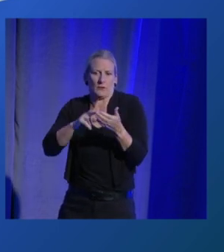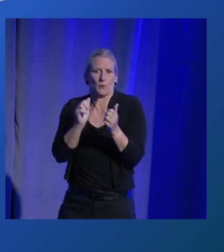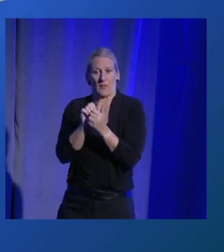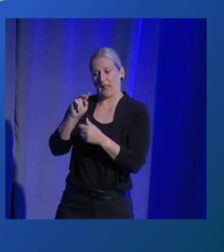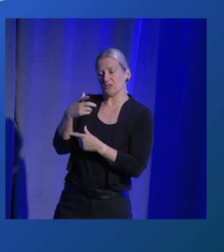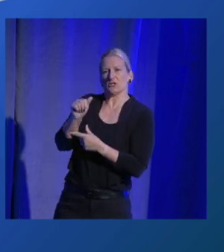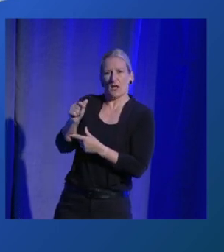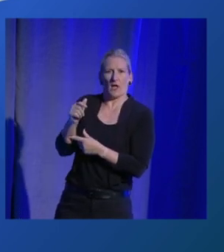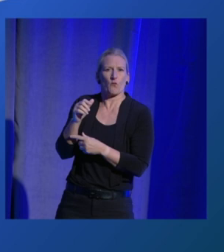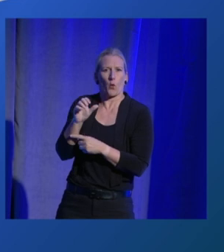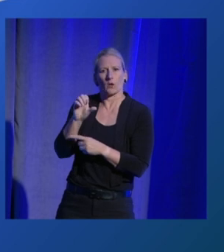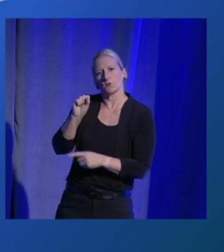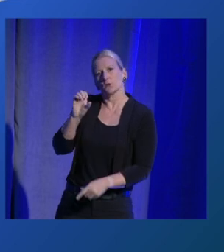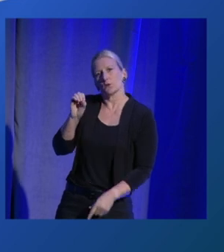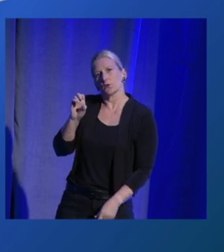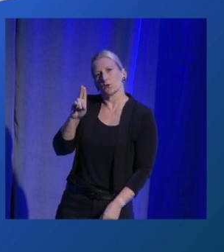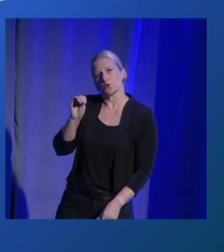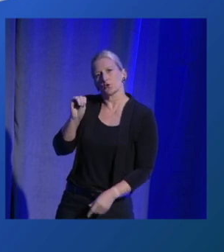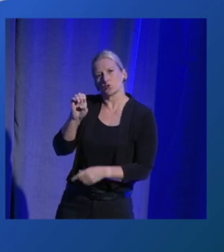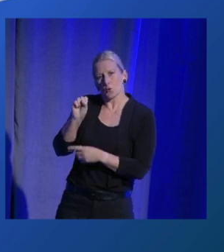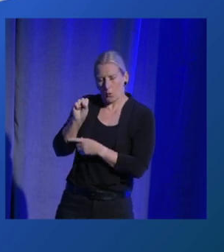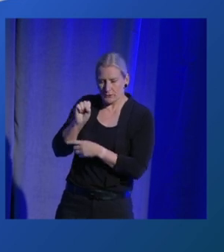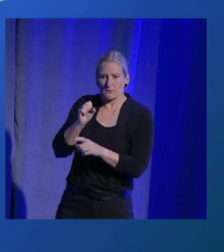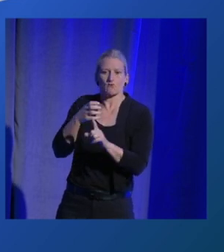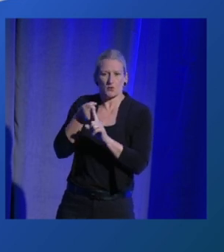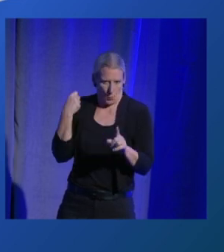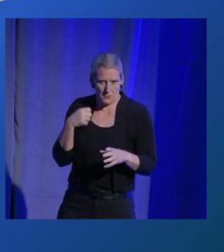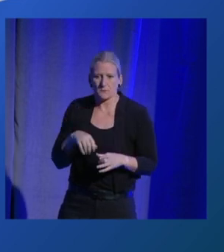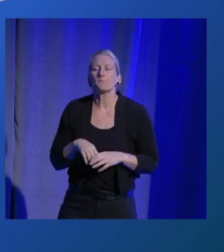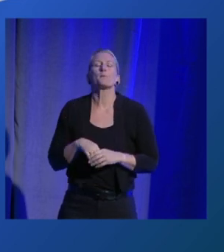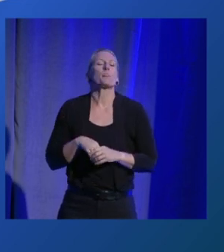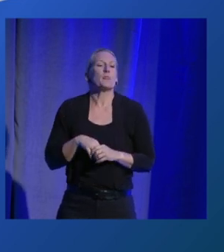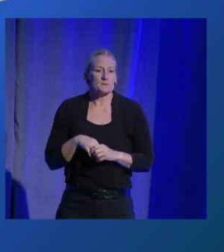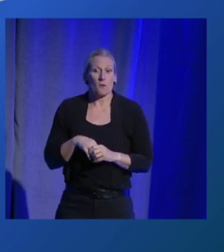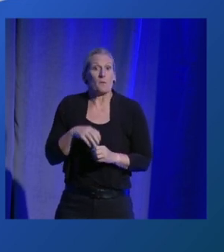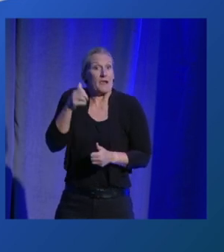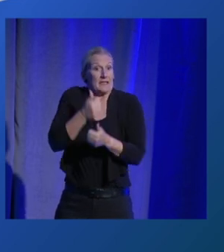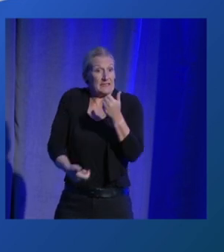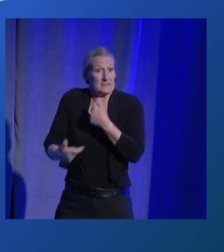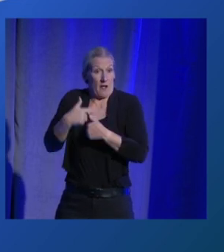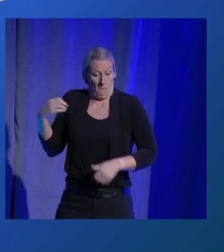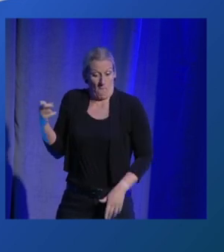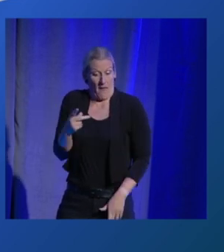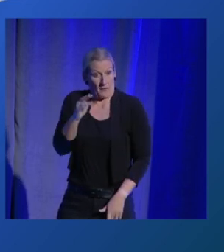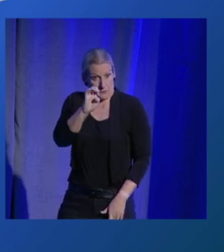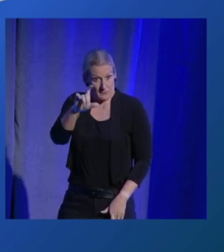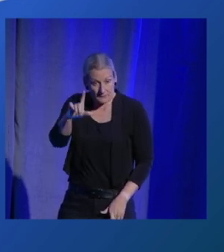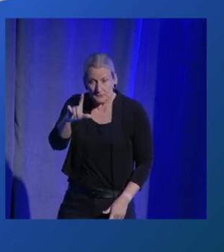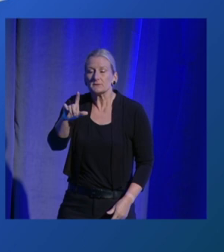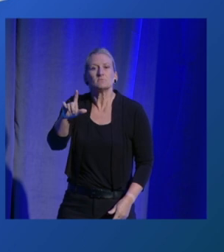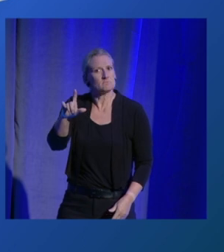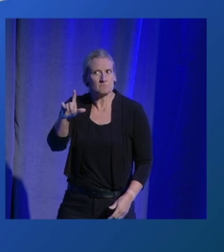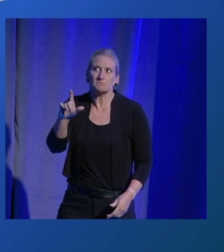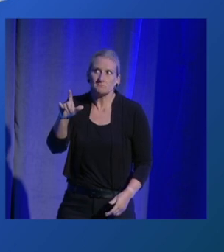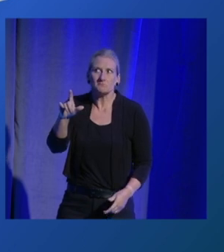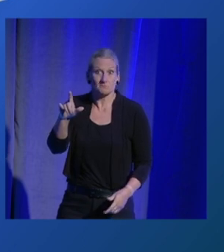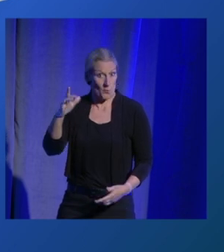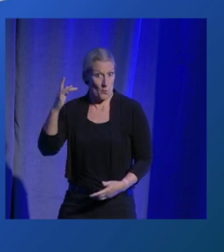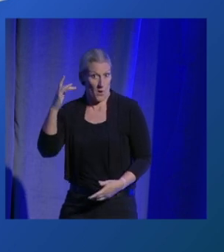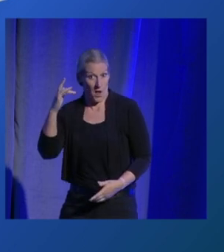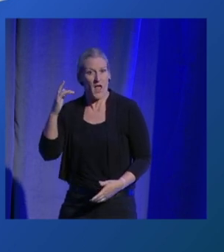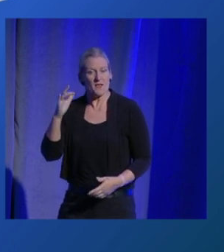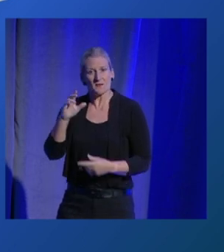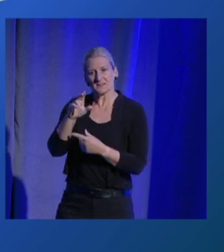um and every time I have come back to St Louis it has been in some part or another because of the